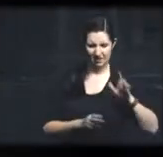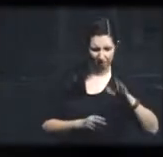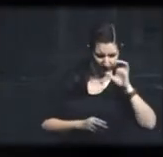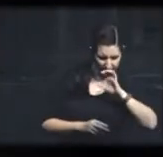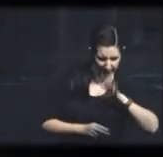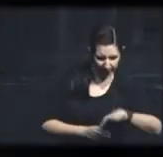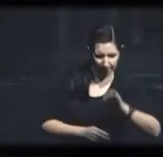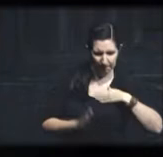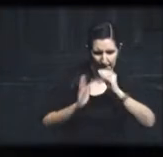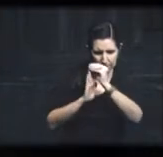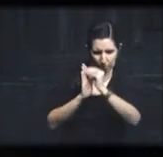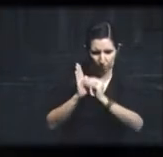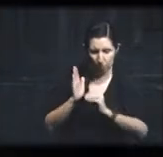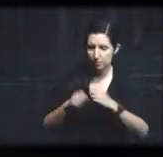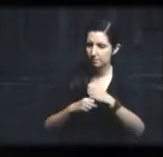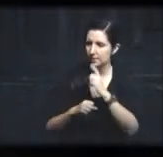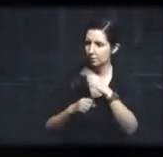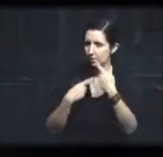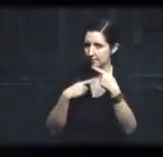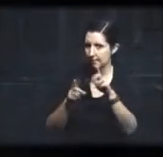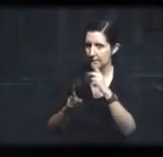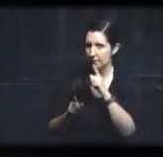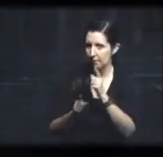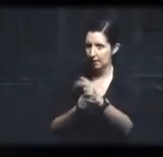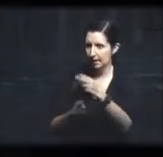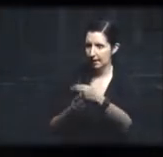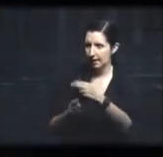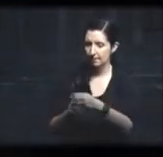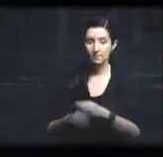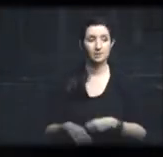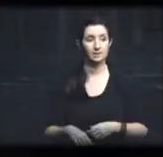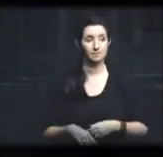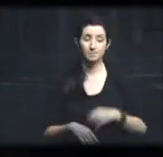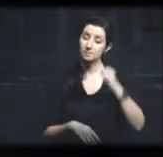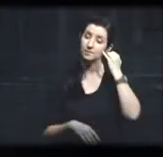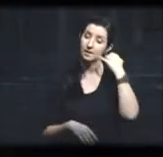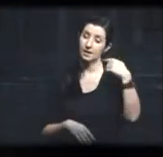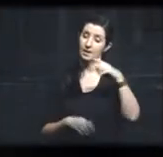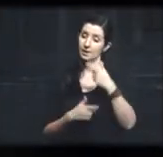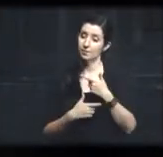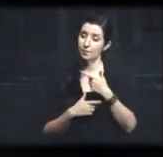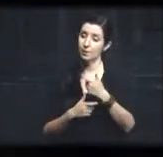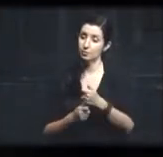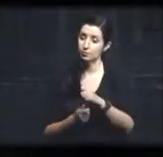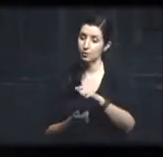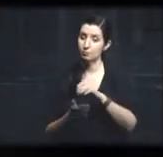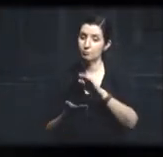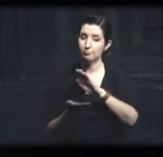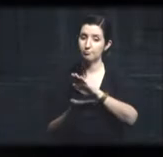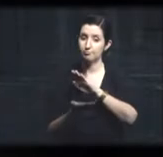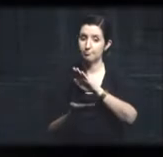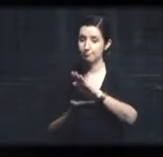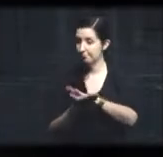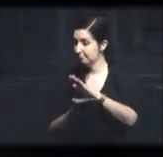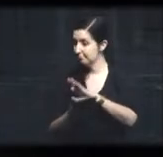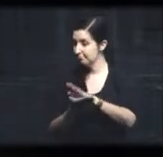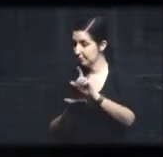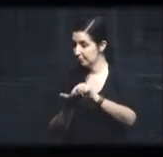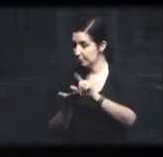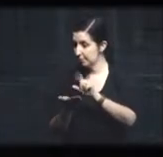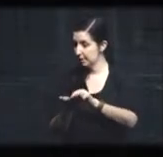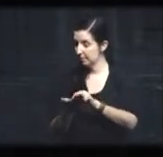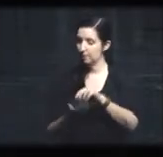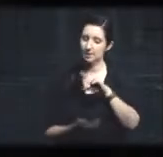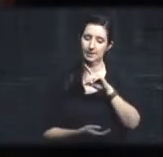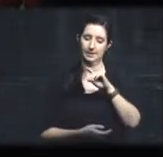proposal sponsors. This one was Deidre Schoolcraft. If you're interested in the school newspaper, Deidre would be the